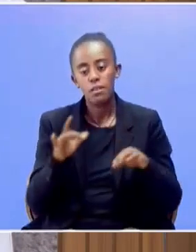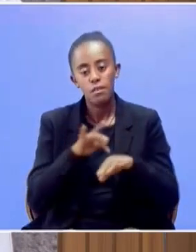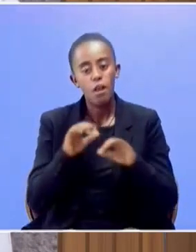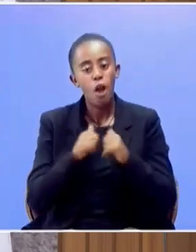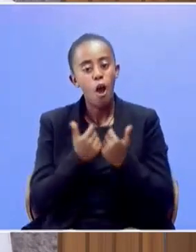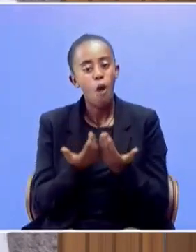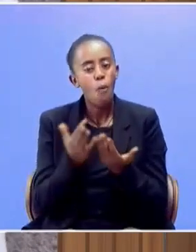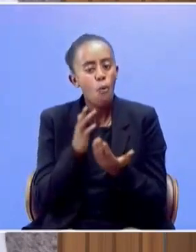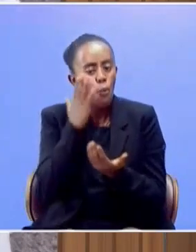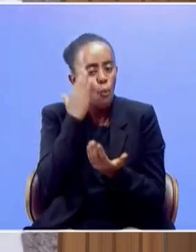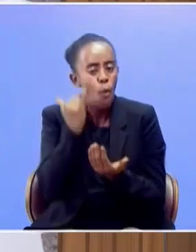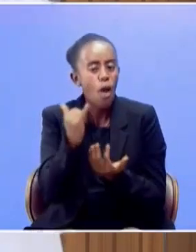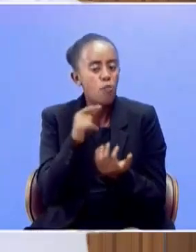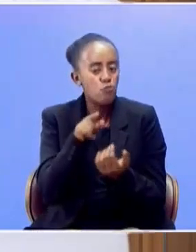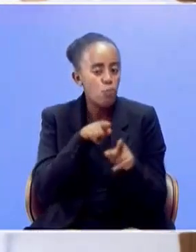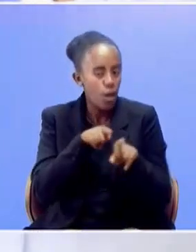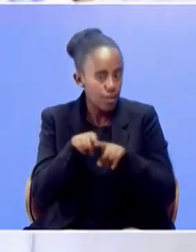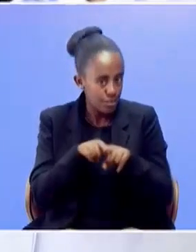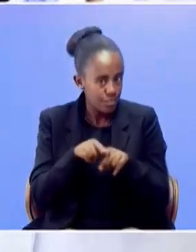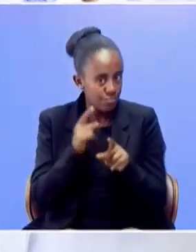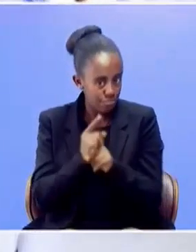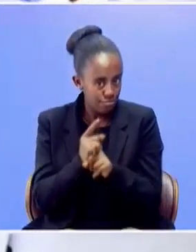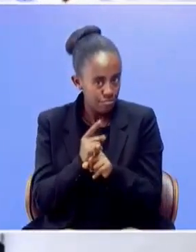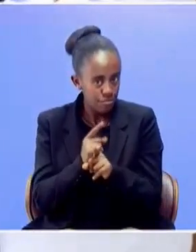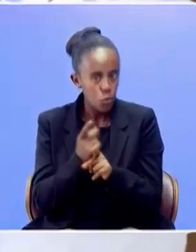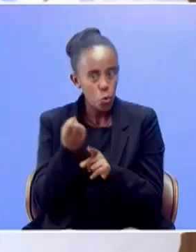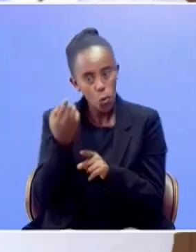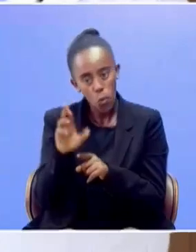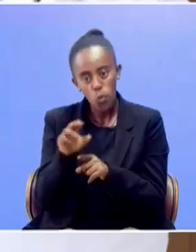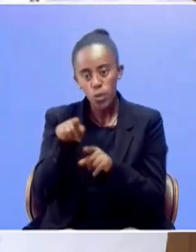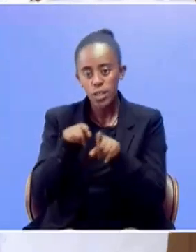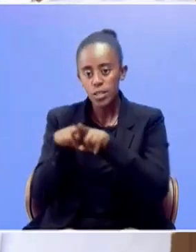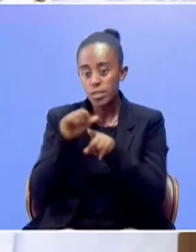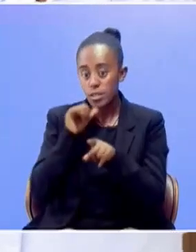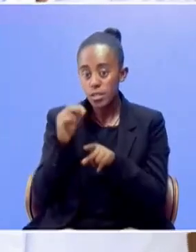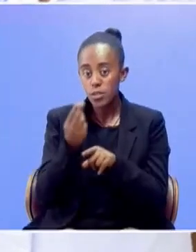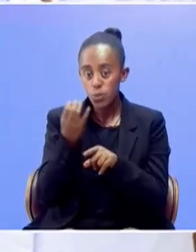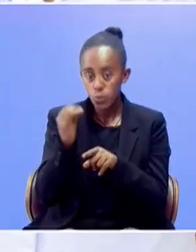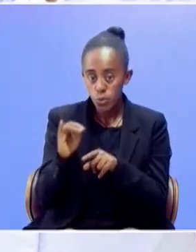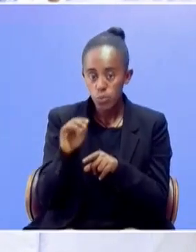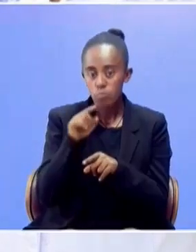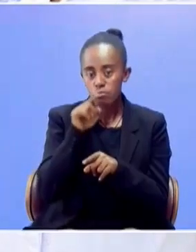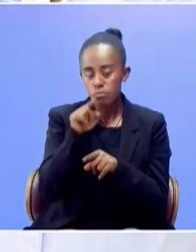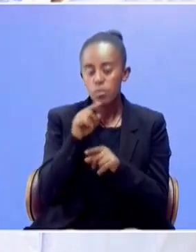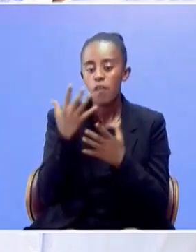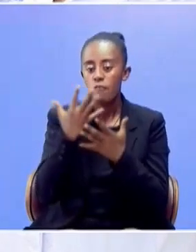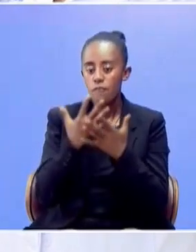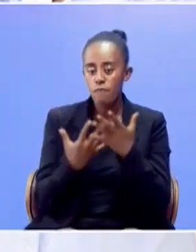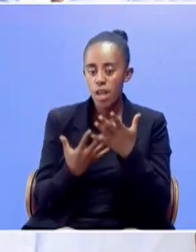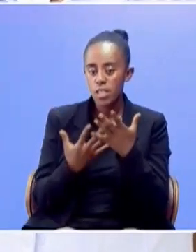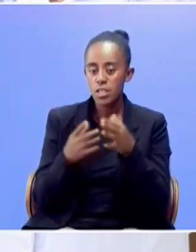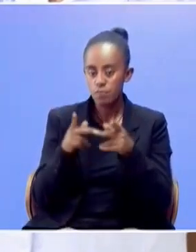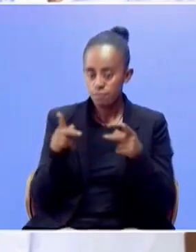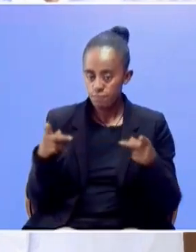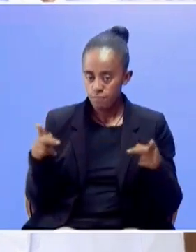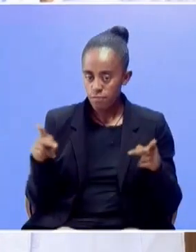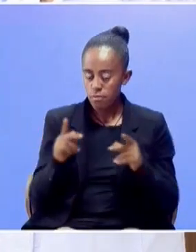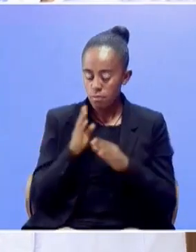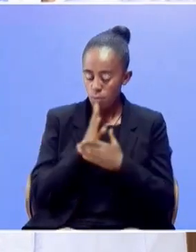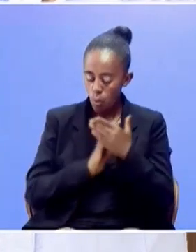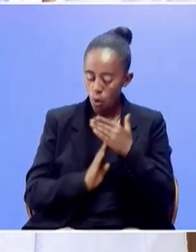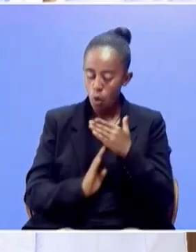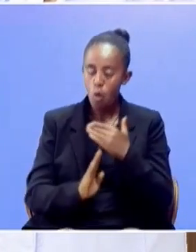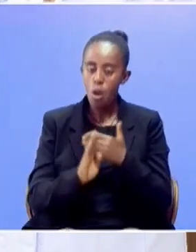or why you agree. All right? Or you can disagree using these phrases politely.